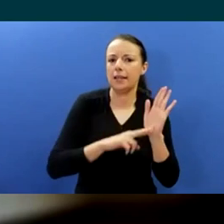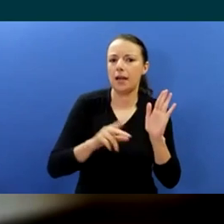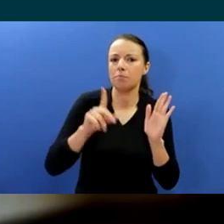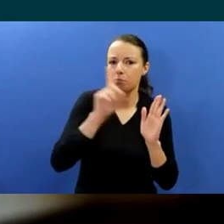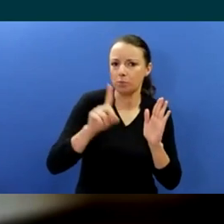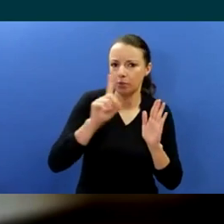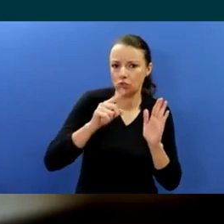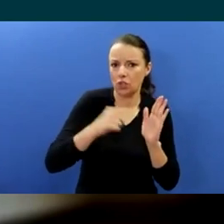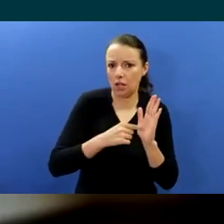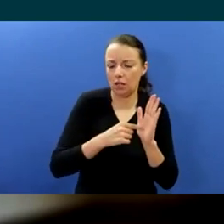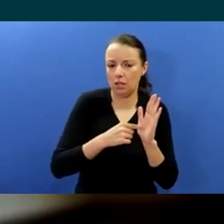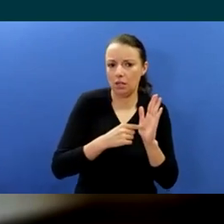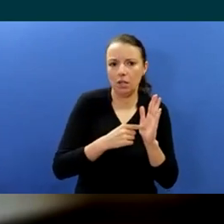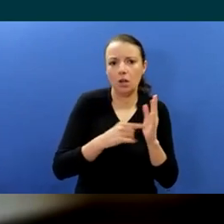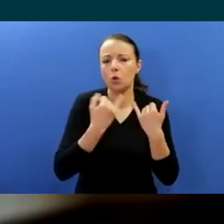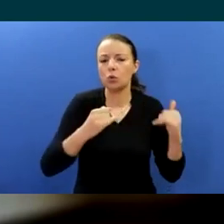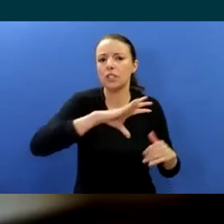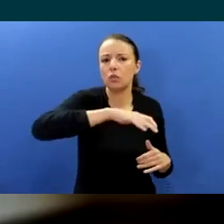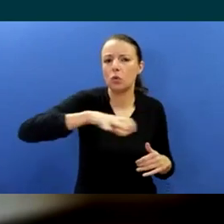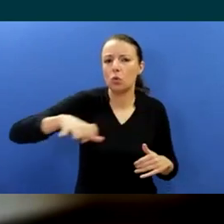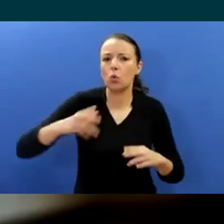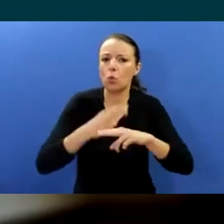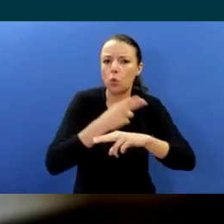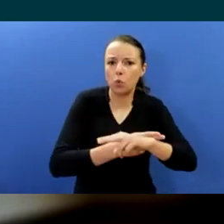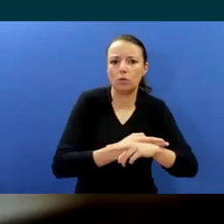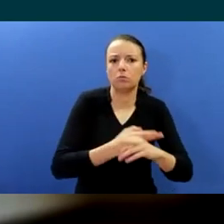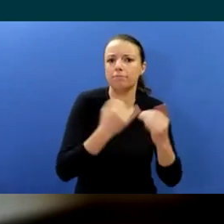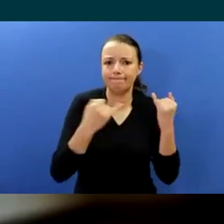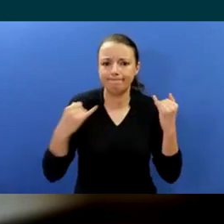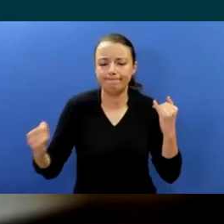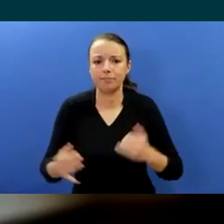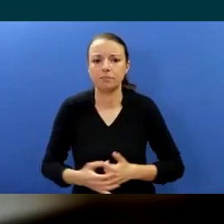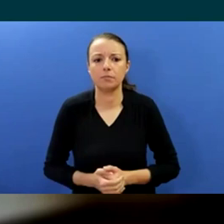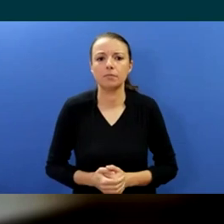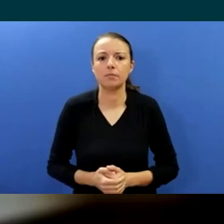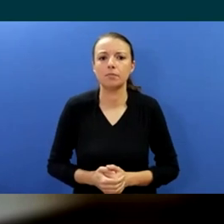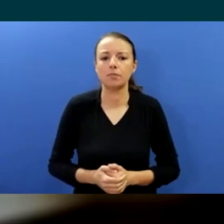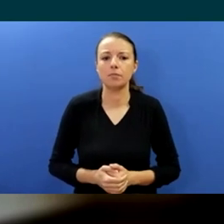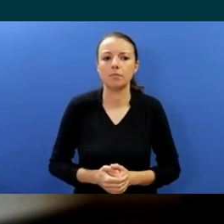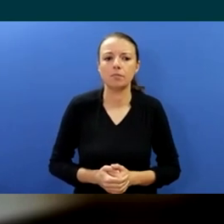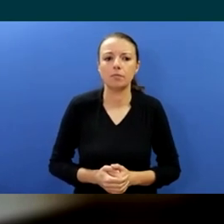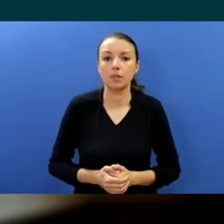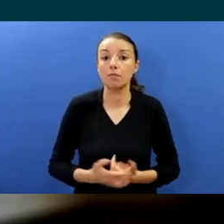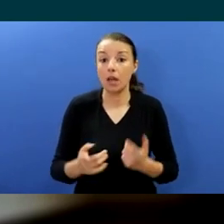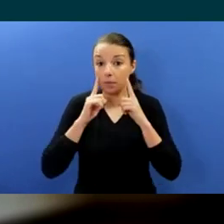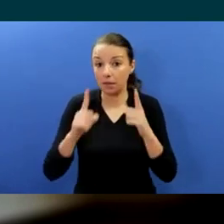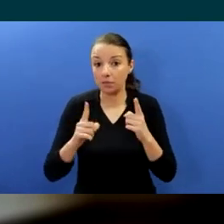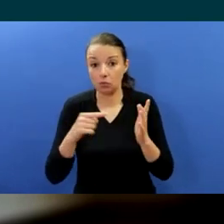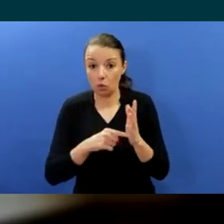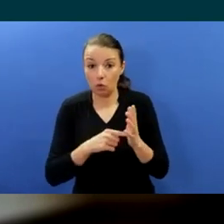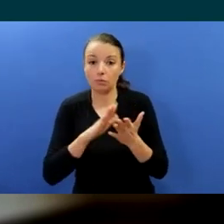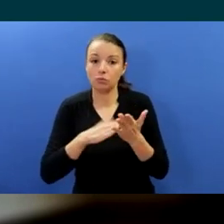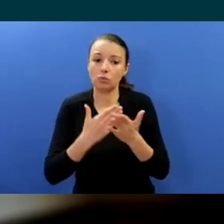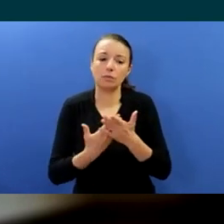administrative units. So it could be we do an urban planning process with the citizens, and